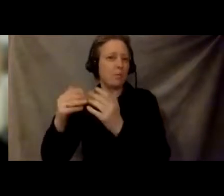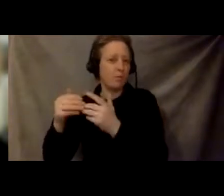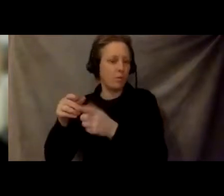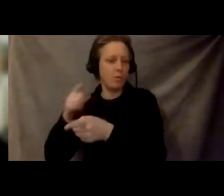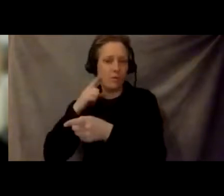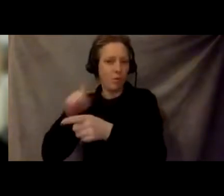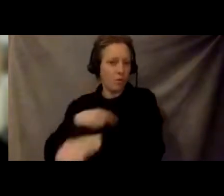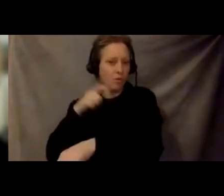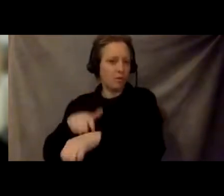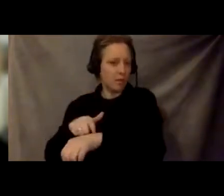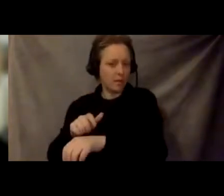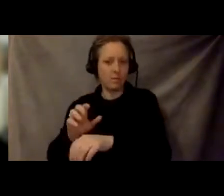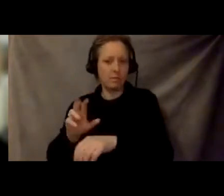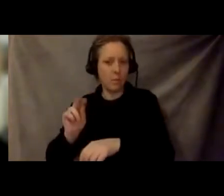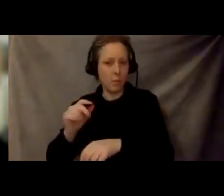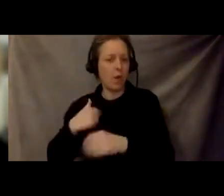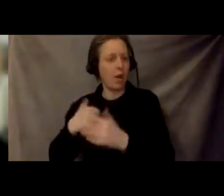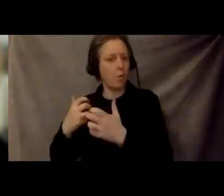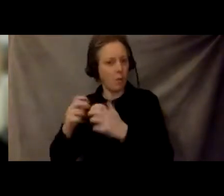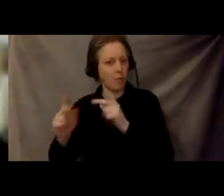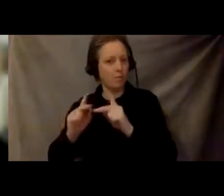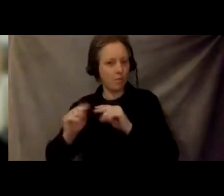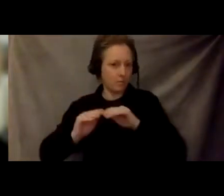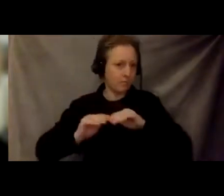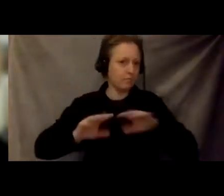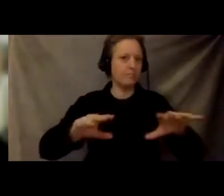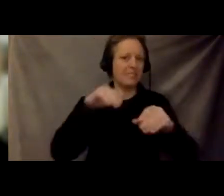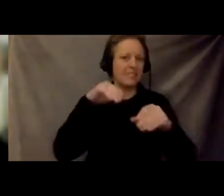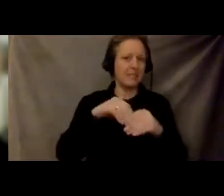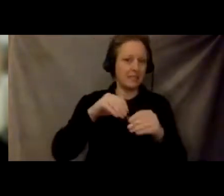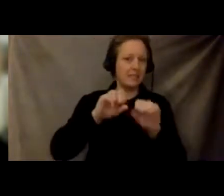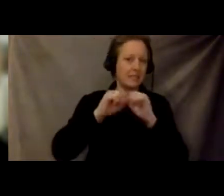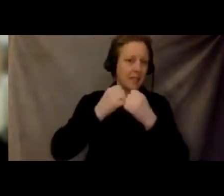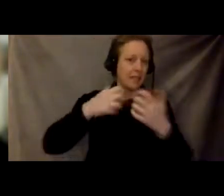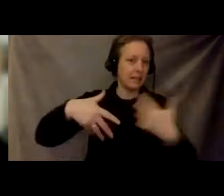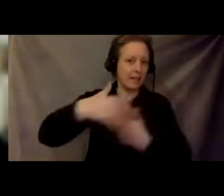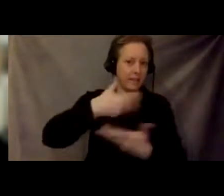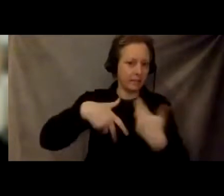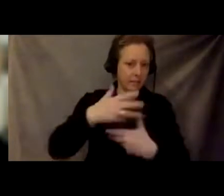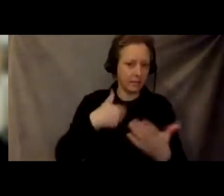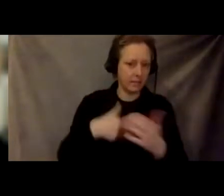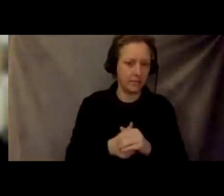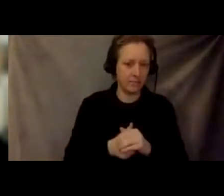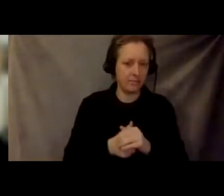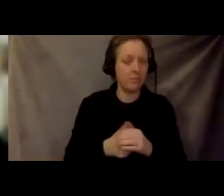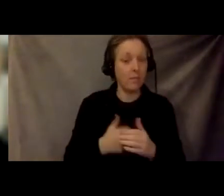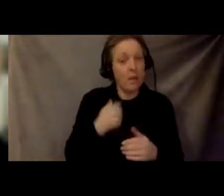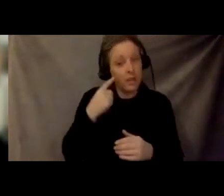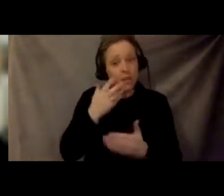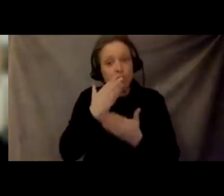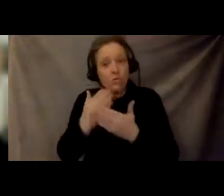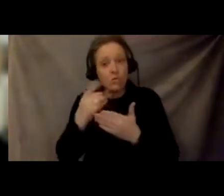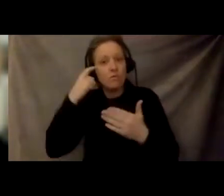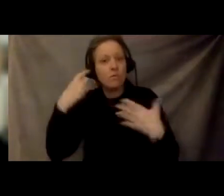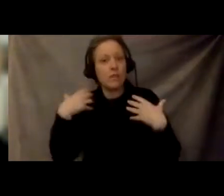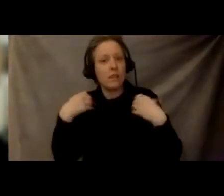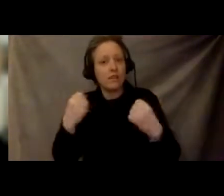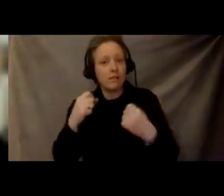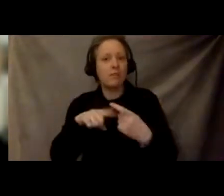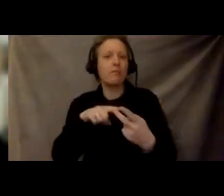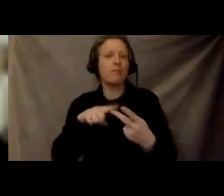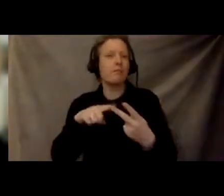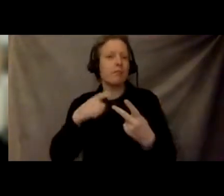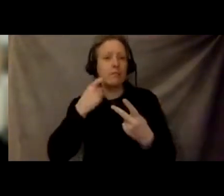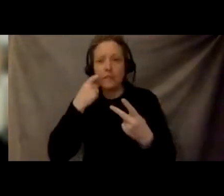health facilities. If I had my druthers, though, we wouldn't have to do that and by